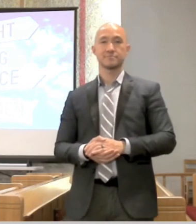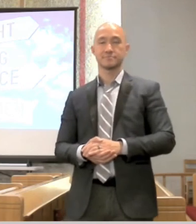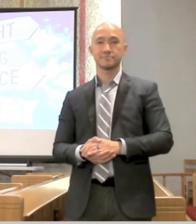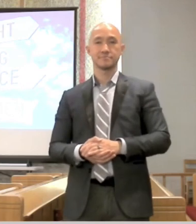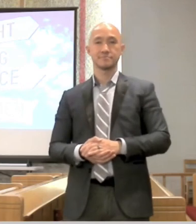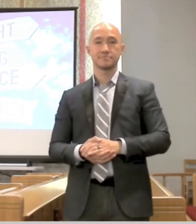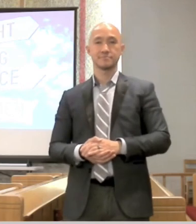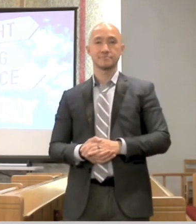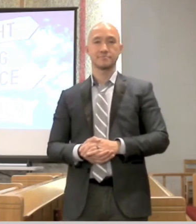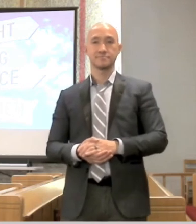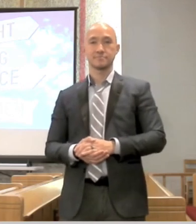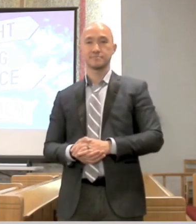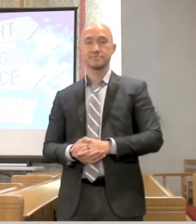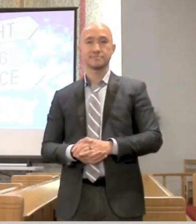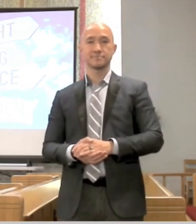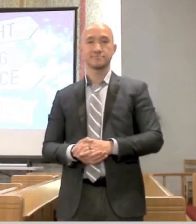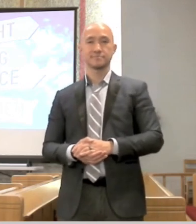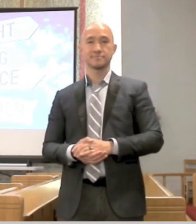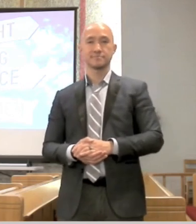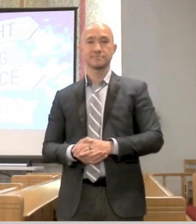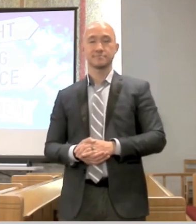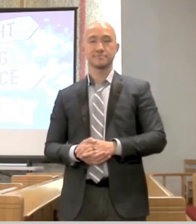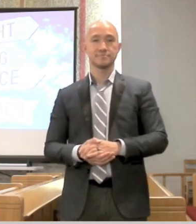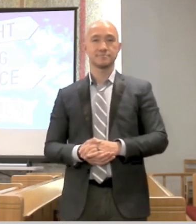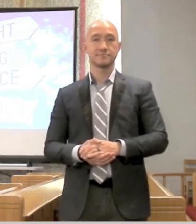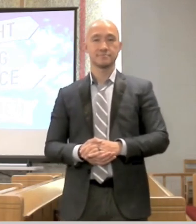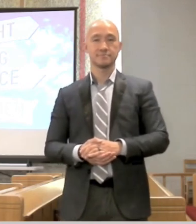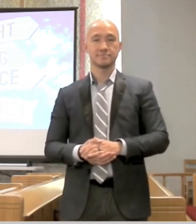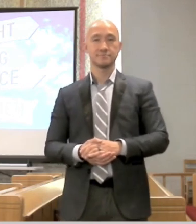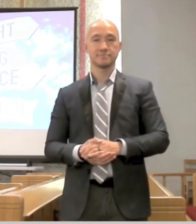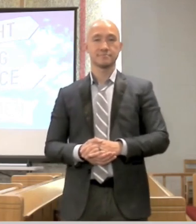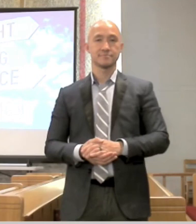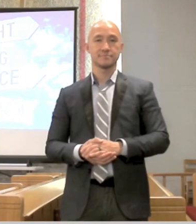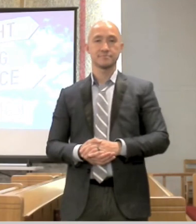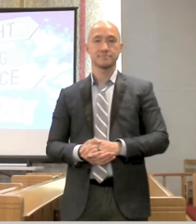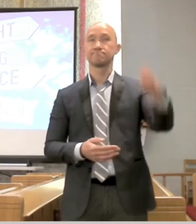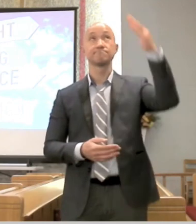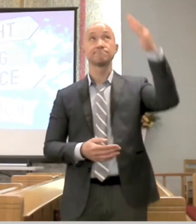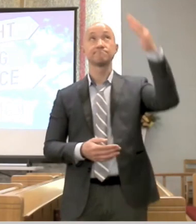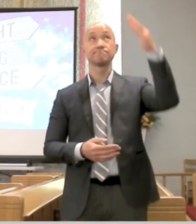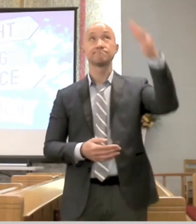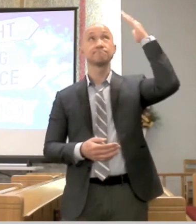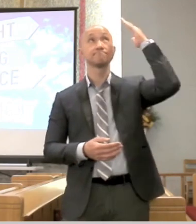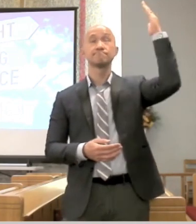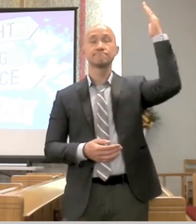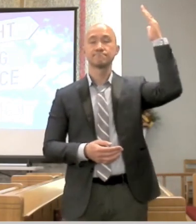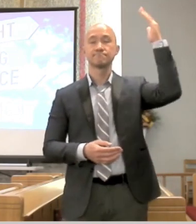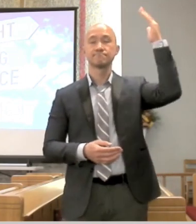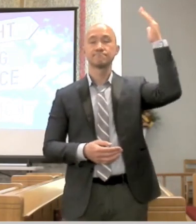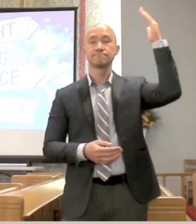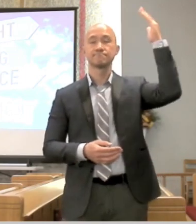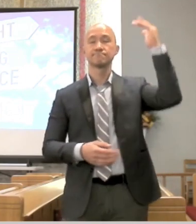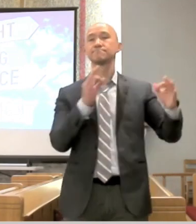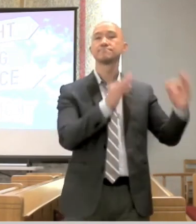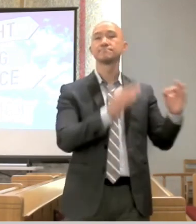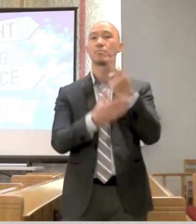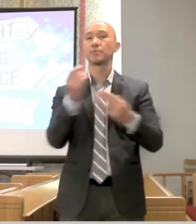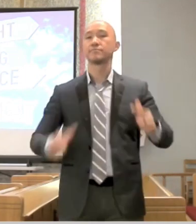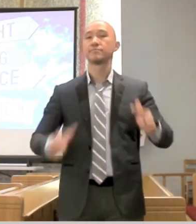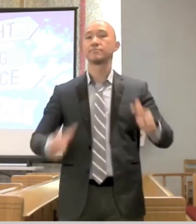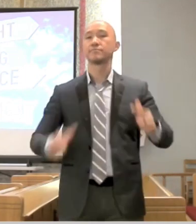that's a popular belief out there. But there is one who judges the living and the dead. He is